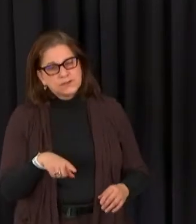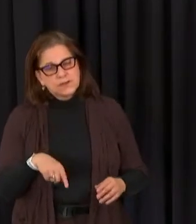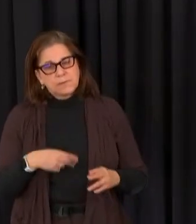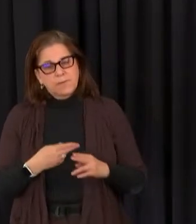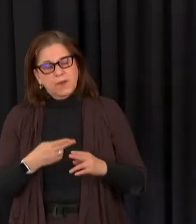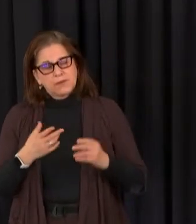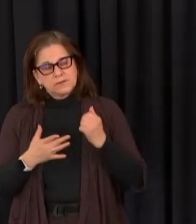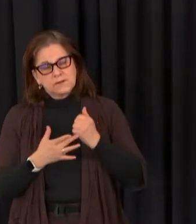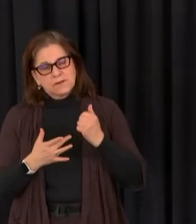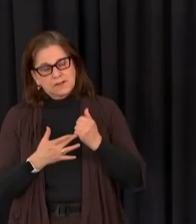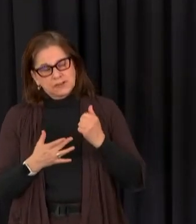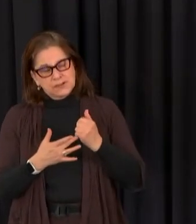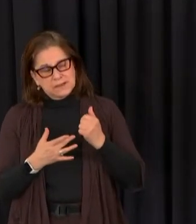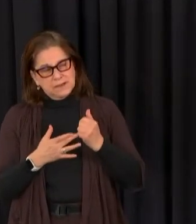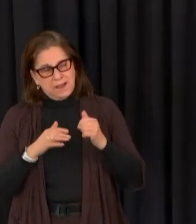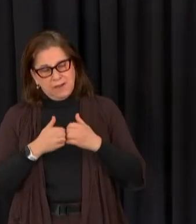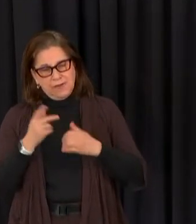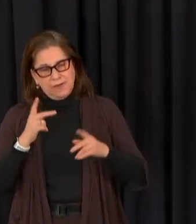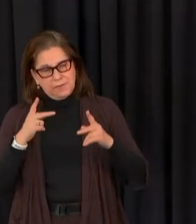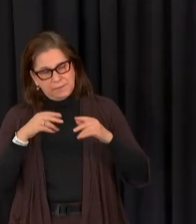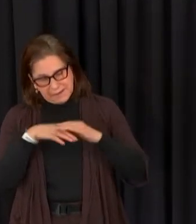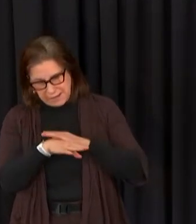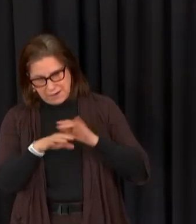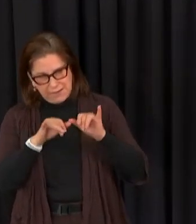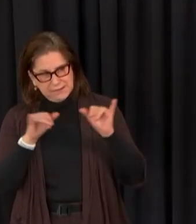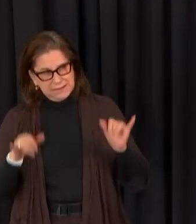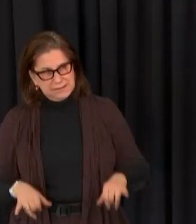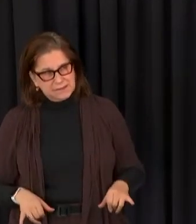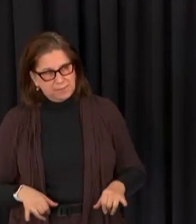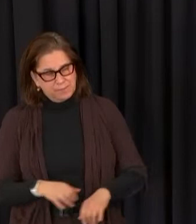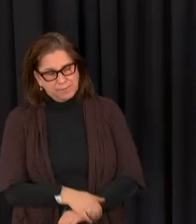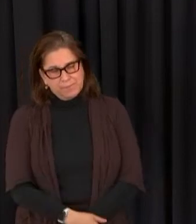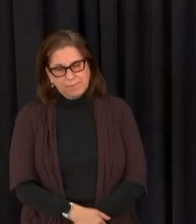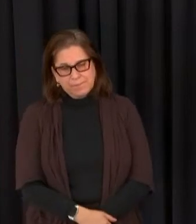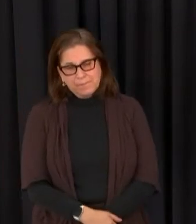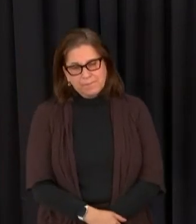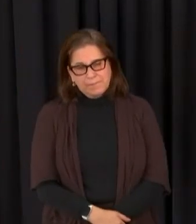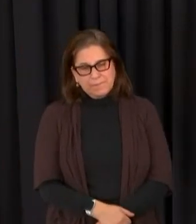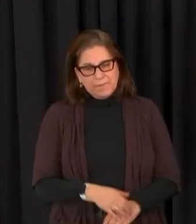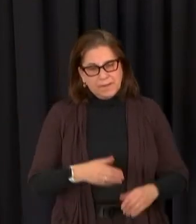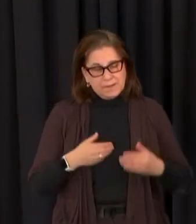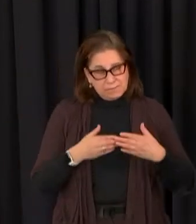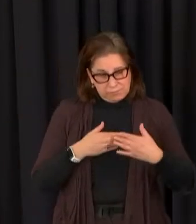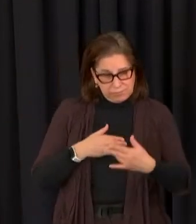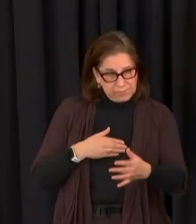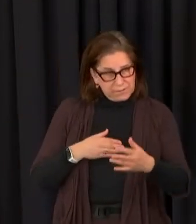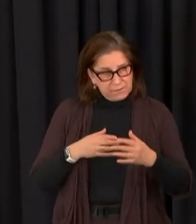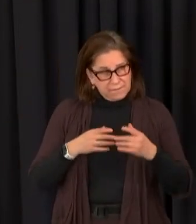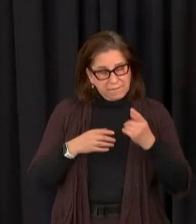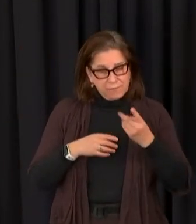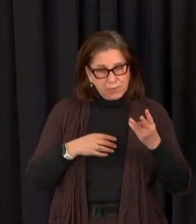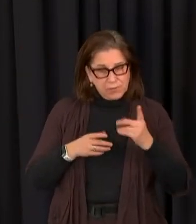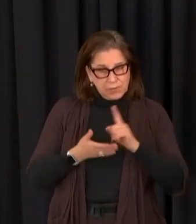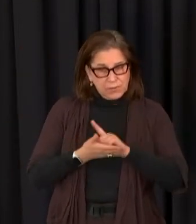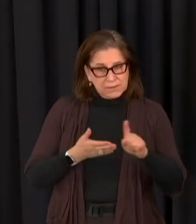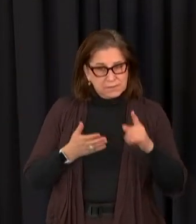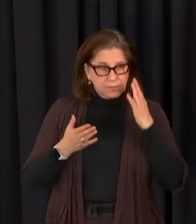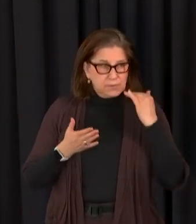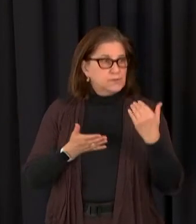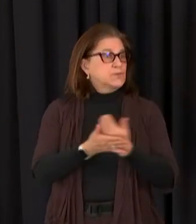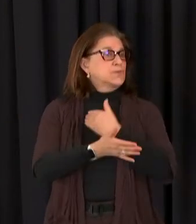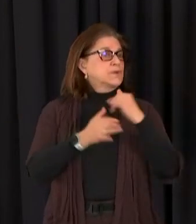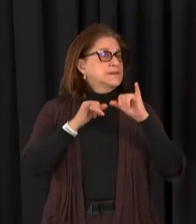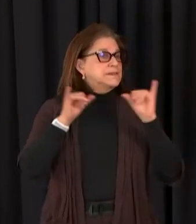the technology has not worked as expected for a few weeks now, and we're introducing a new system